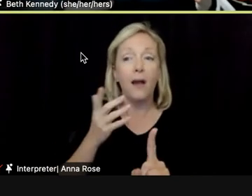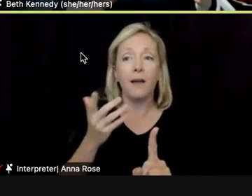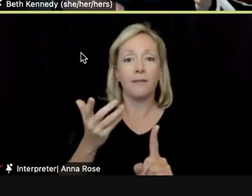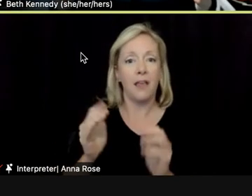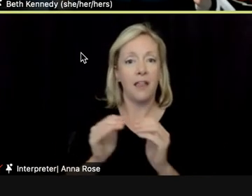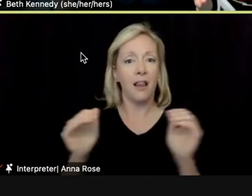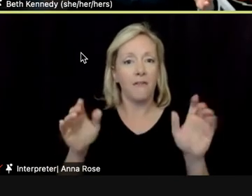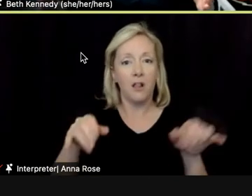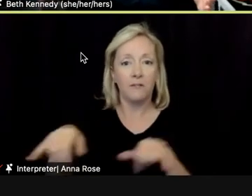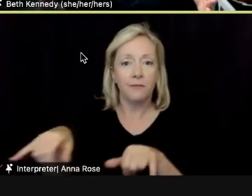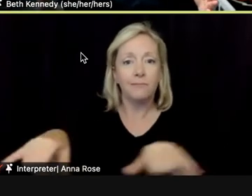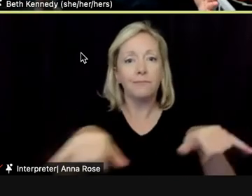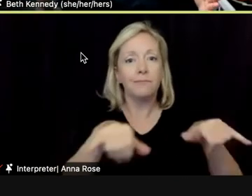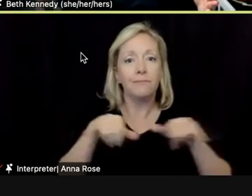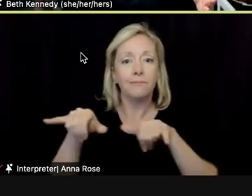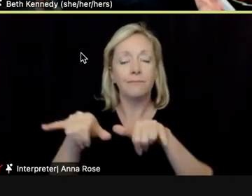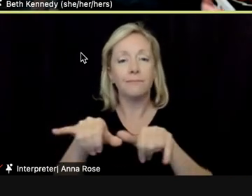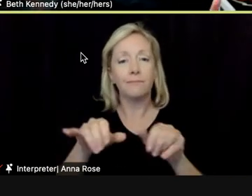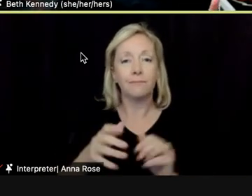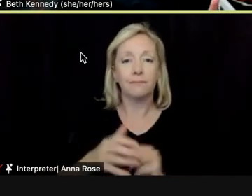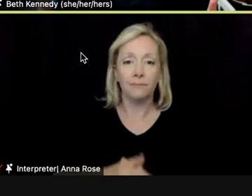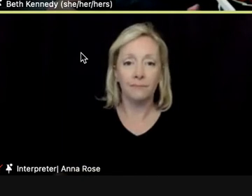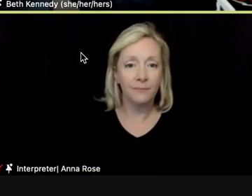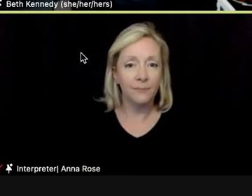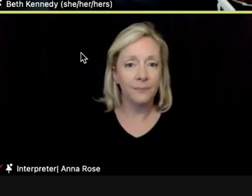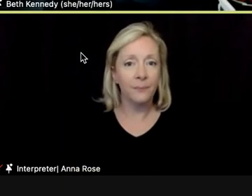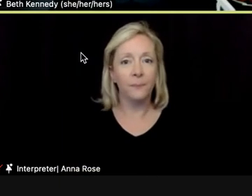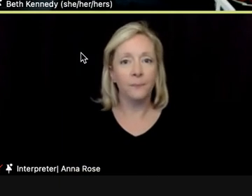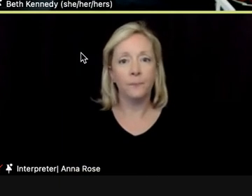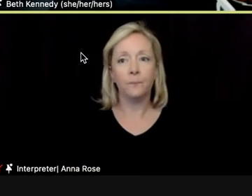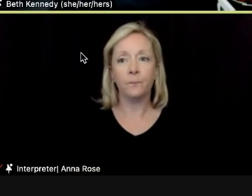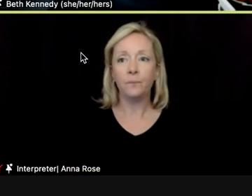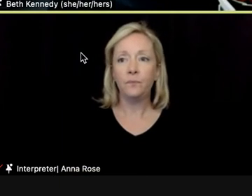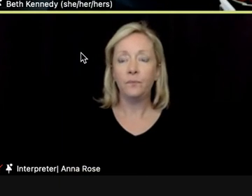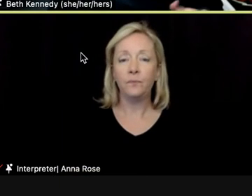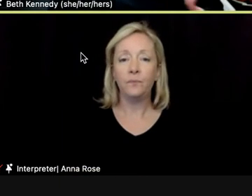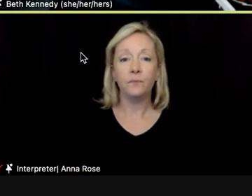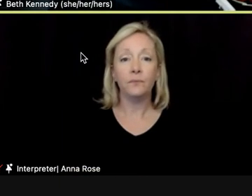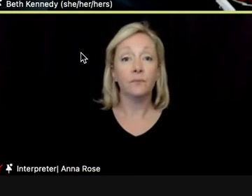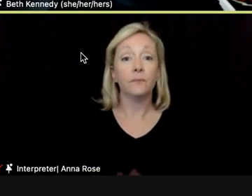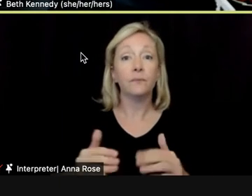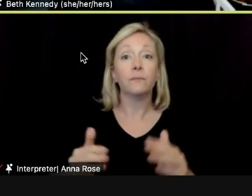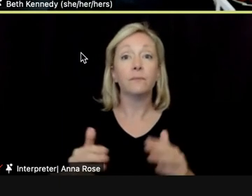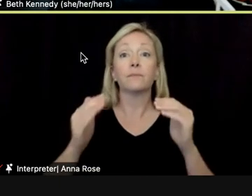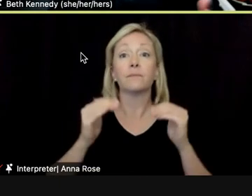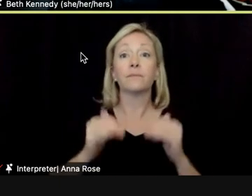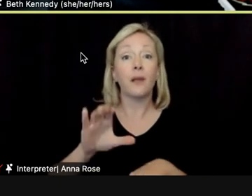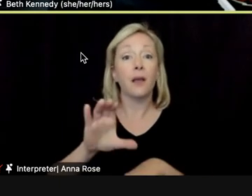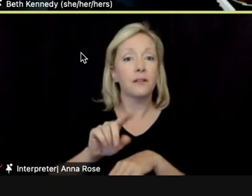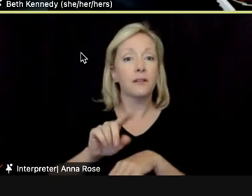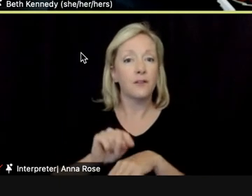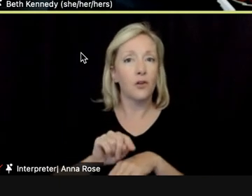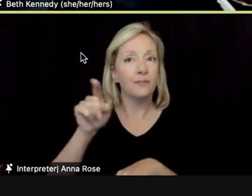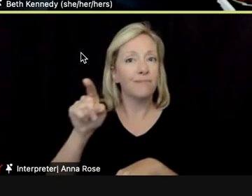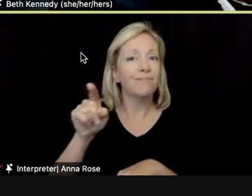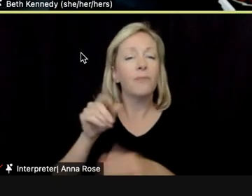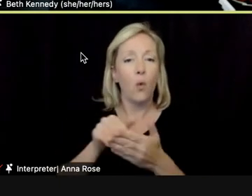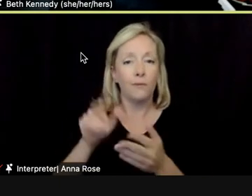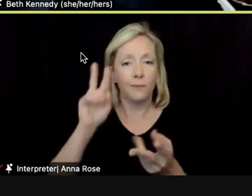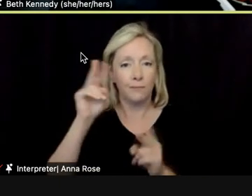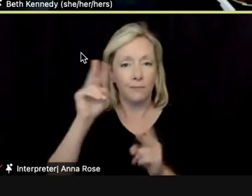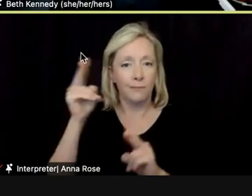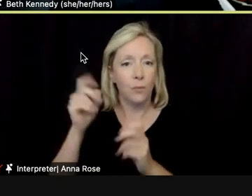of consistency and implementation that's been able to happen. Then we have consultants, those teacher